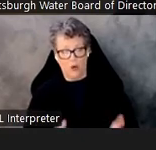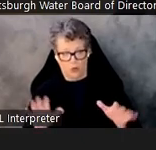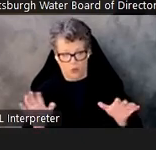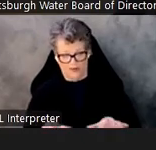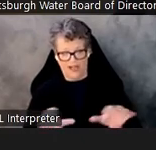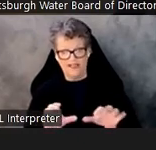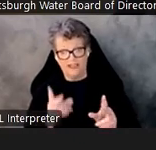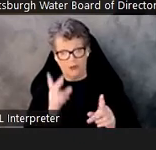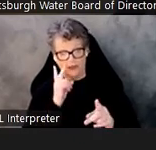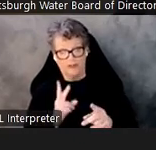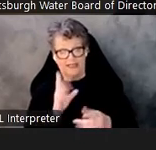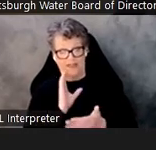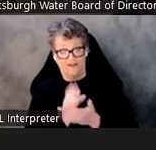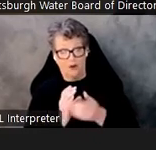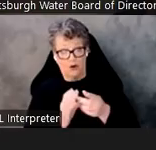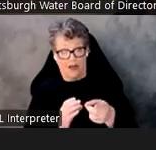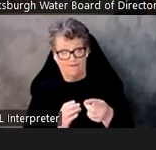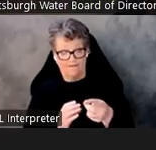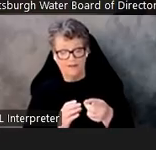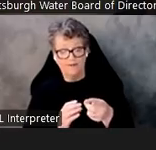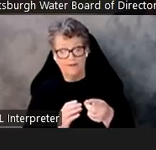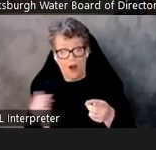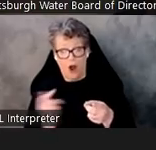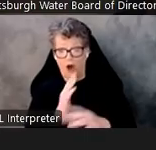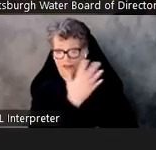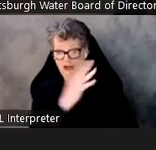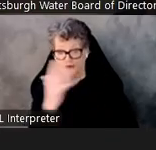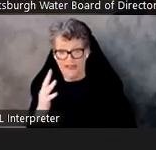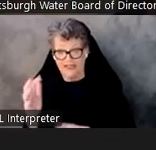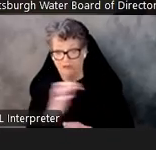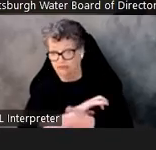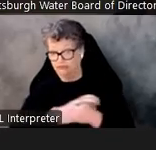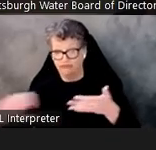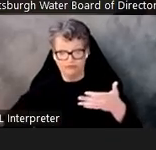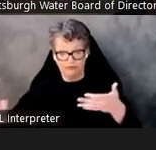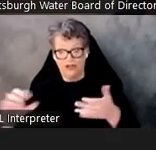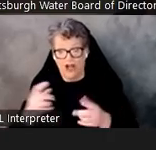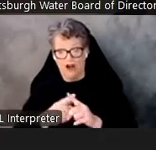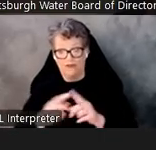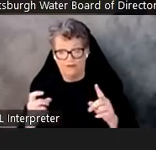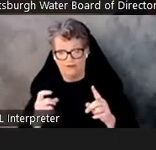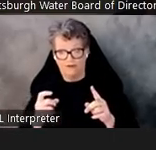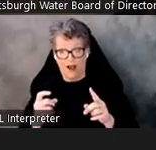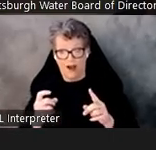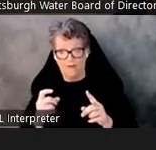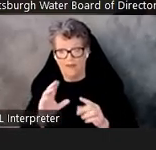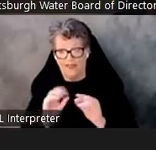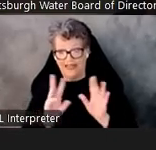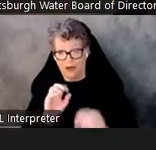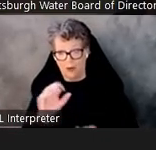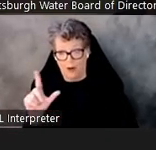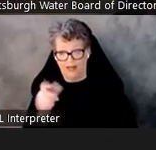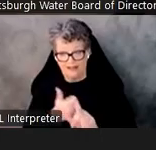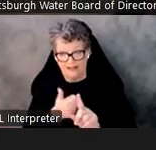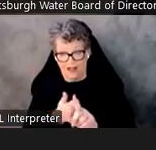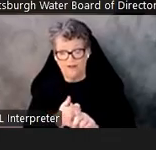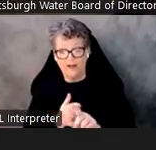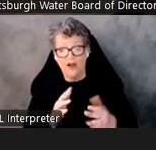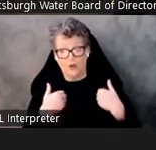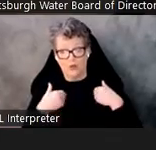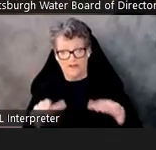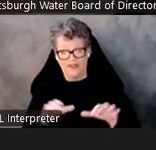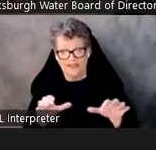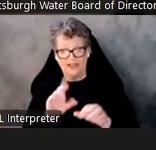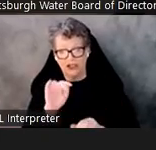what you can see in the photograph below. All the trees have been removed from surrounding the Clearwell itself. We have conducted